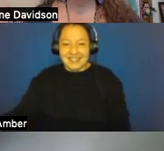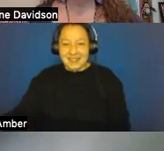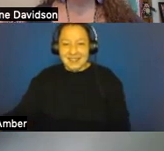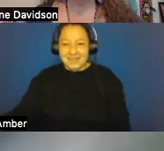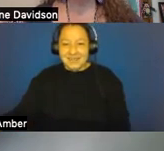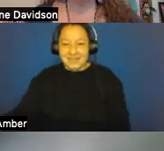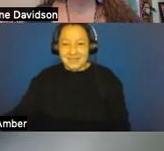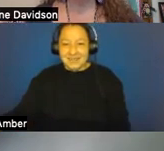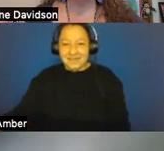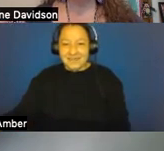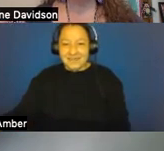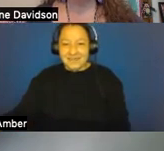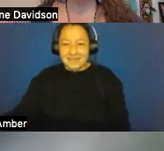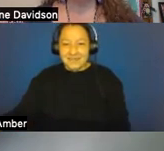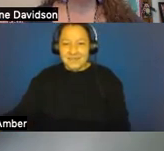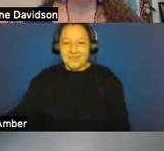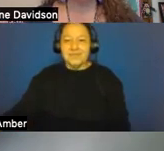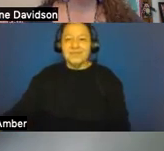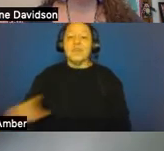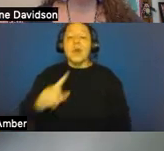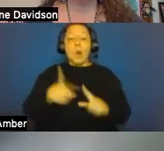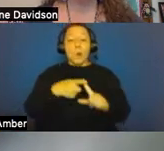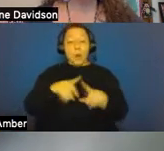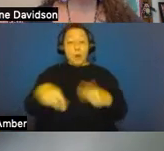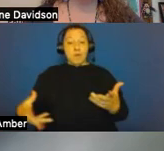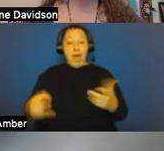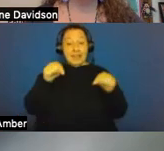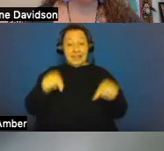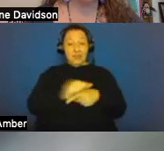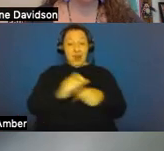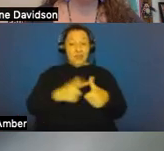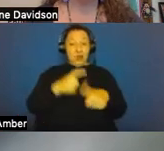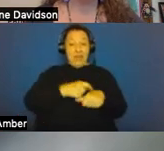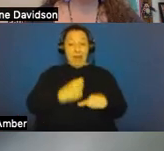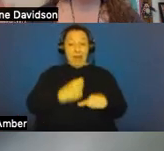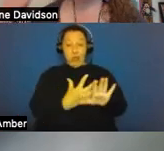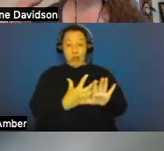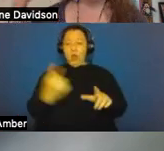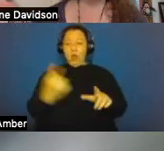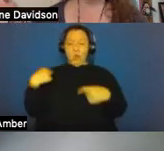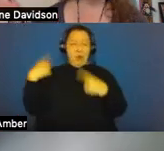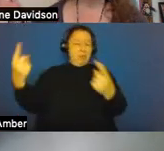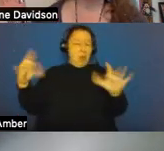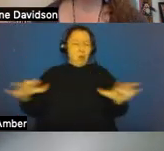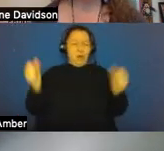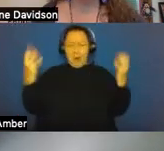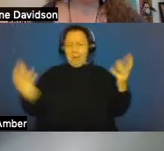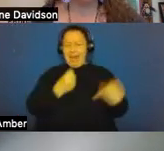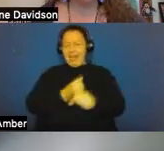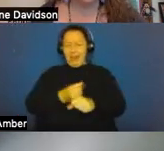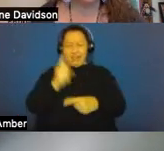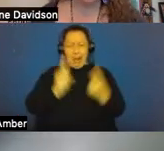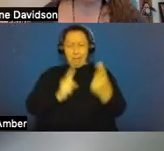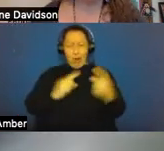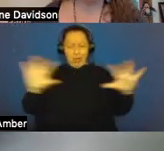So when we did this training the first time virtually, we had been doing it for years in person, like all in a room together